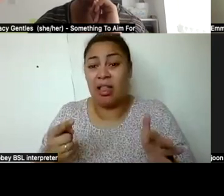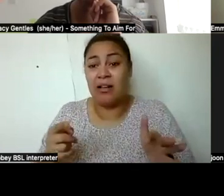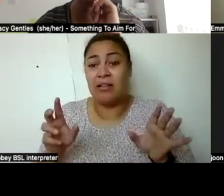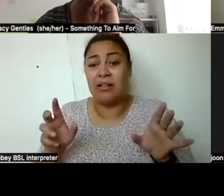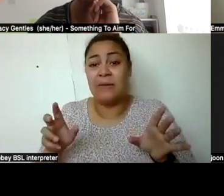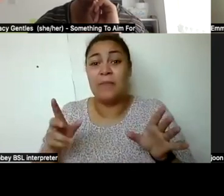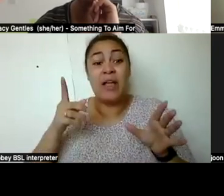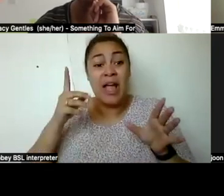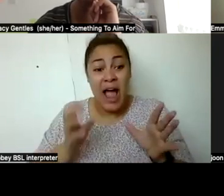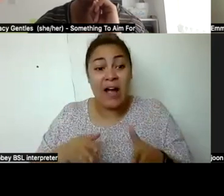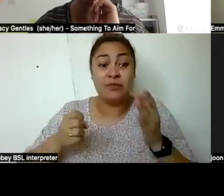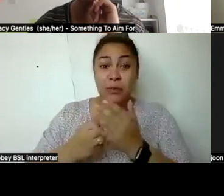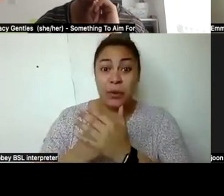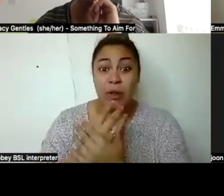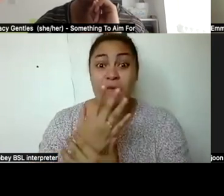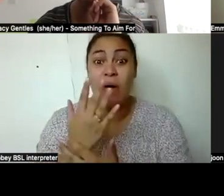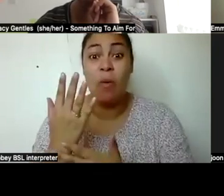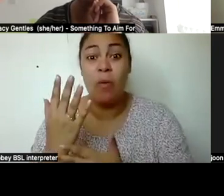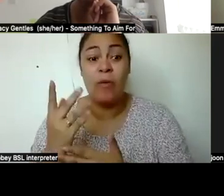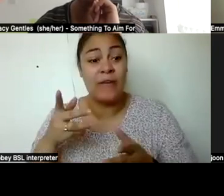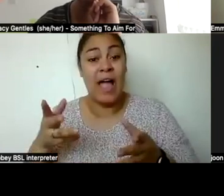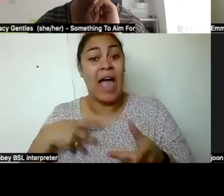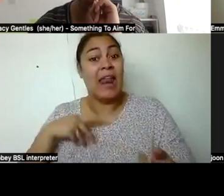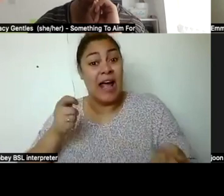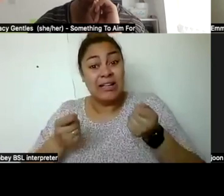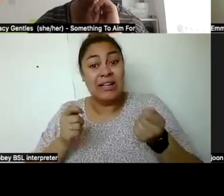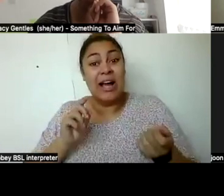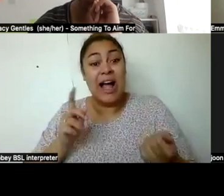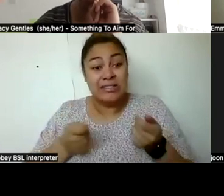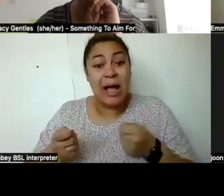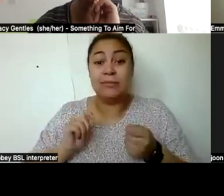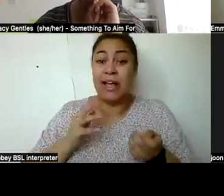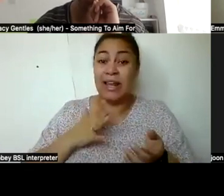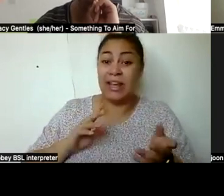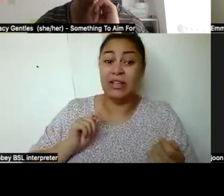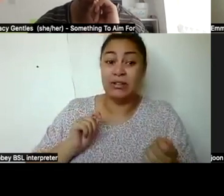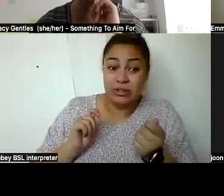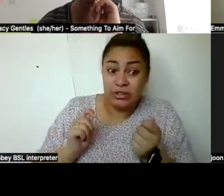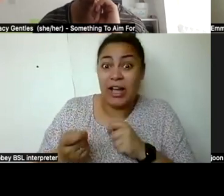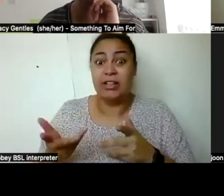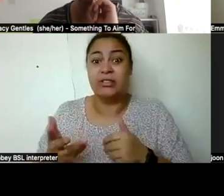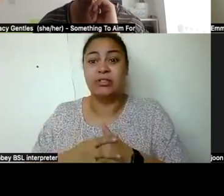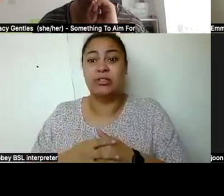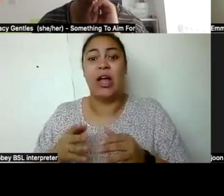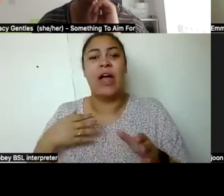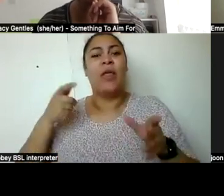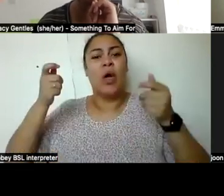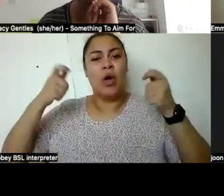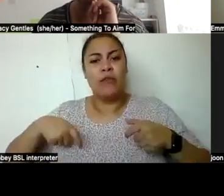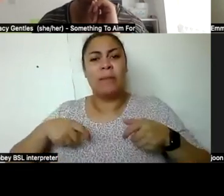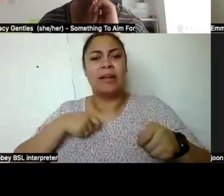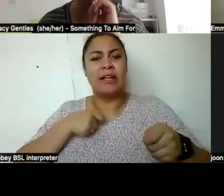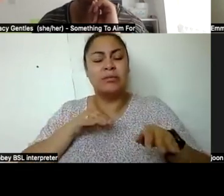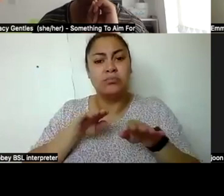to evolve and adapt to the needs of the moment, that governance is a process. And